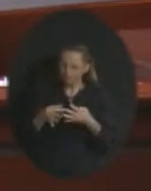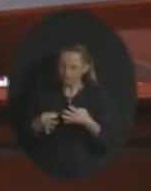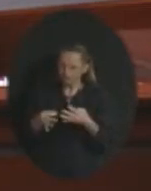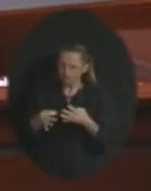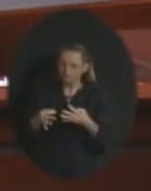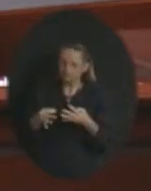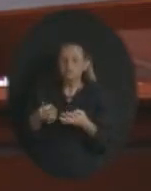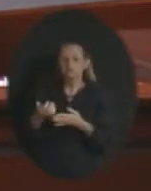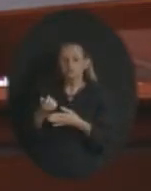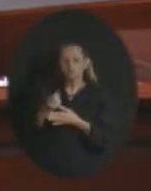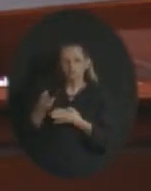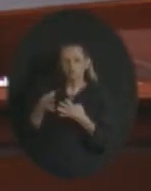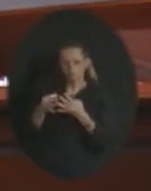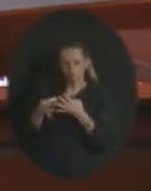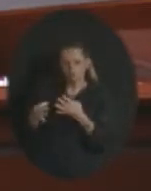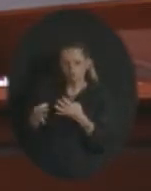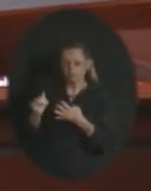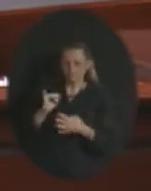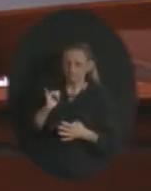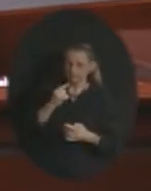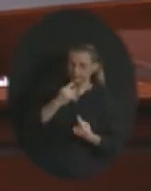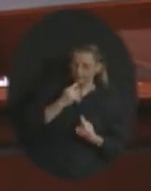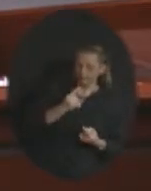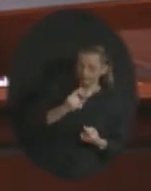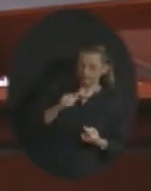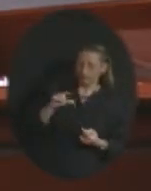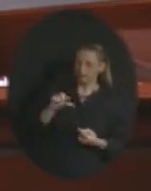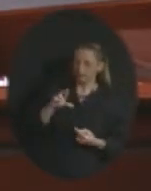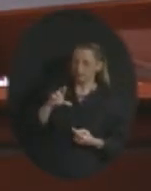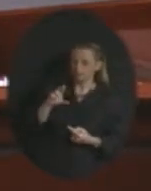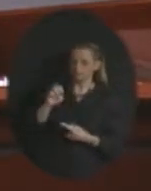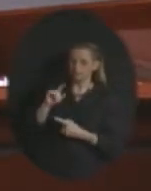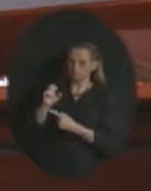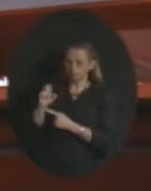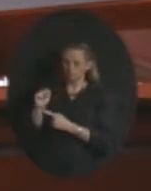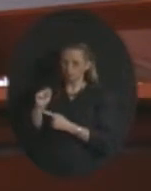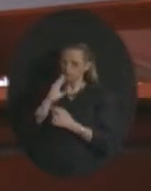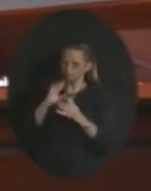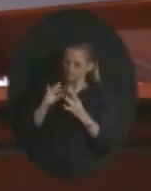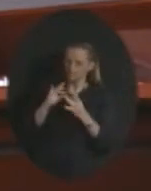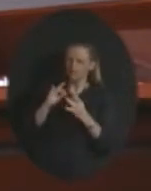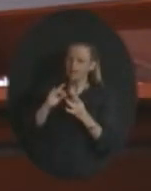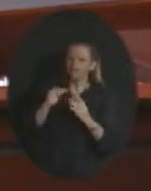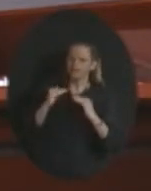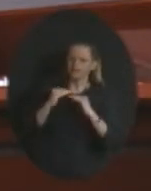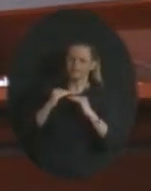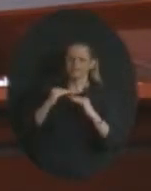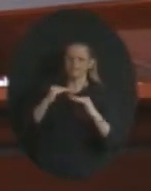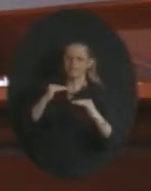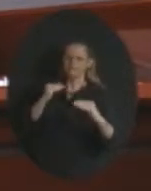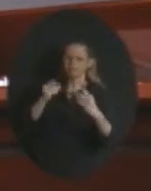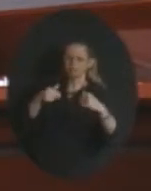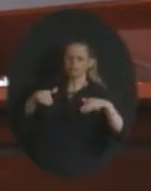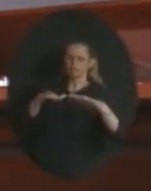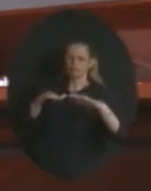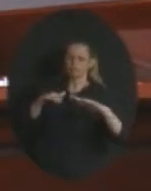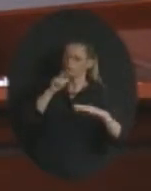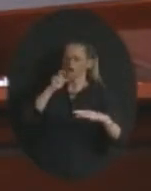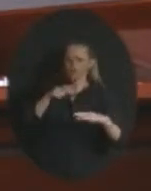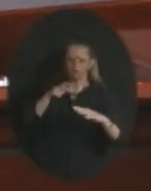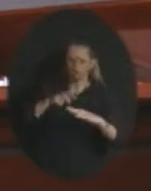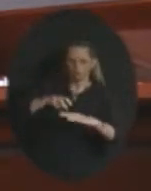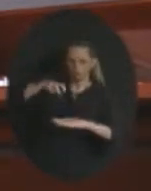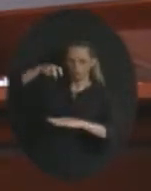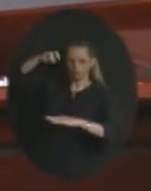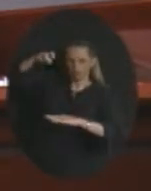are, as I've pointed out and Gretchen put in a report, level ground, so you wouldn't be able to be up to be able to see what's happening, let alone